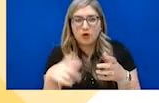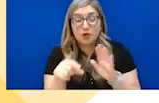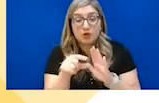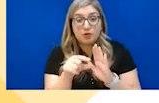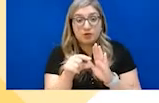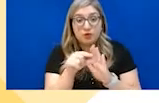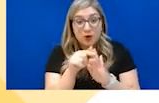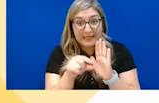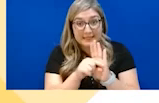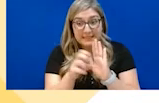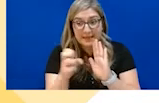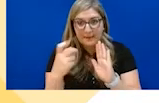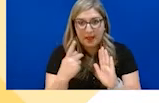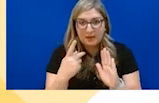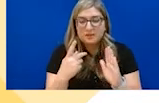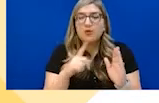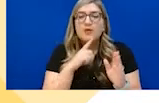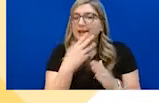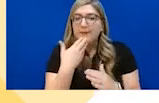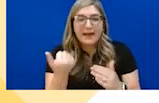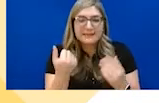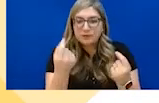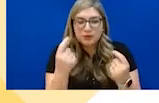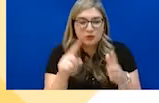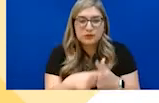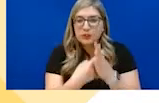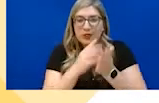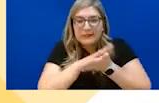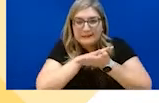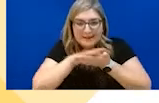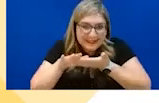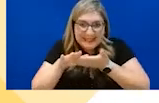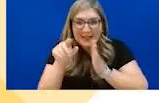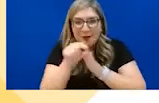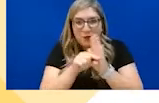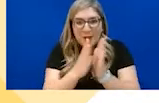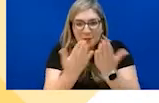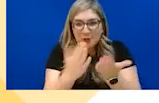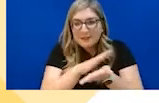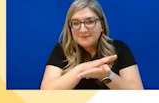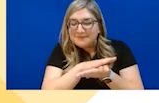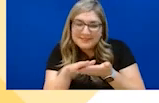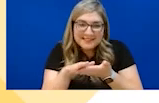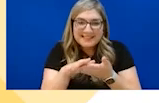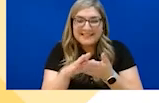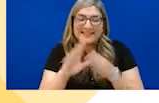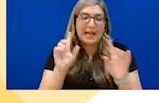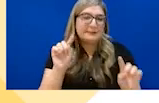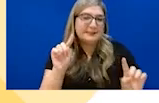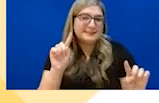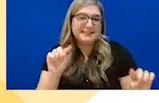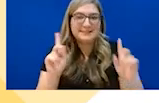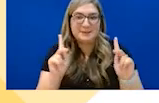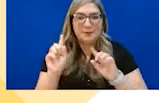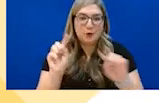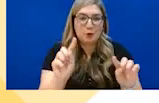is with a clean grade book and a clean attendance, and then you take it from there. Right? So we can help you with that. Please be sure to go